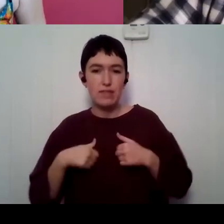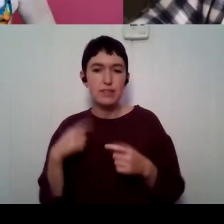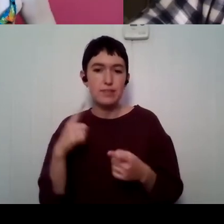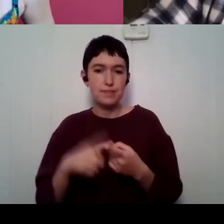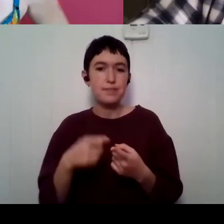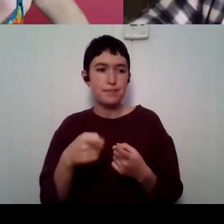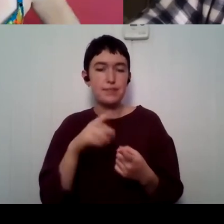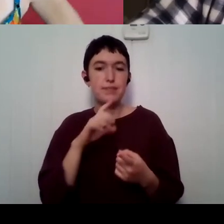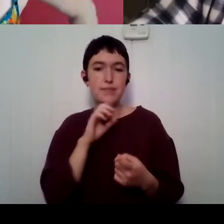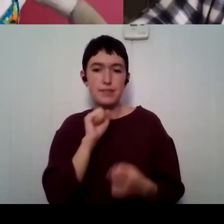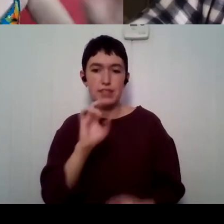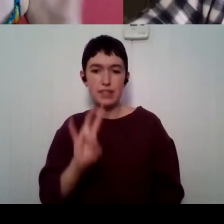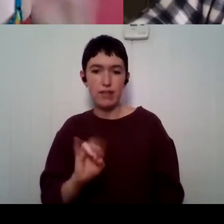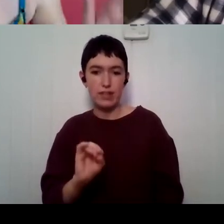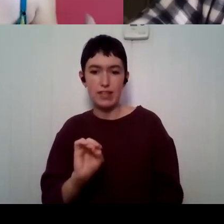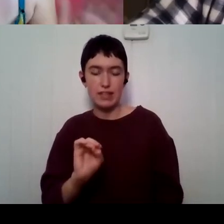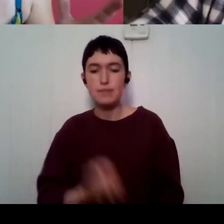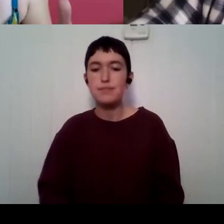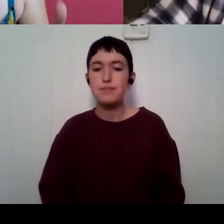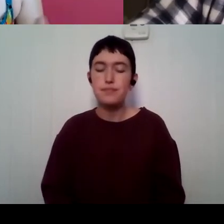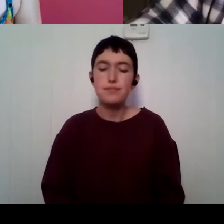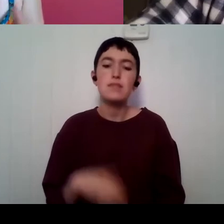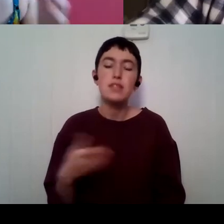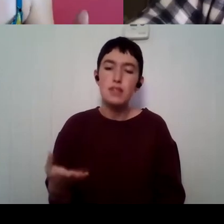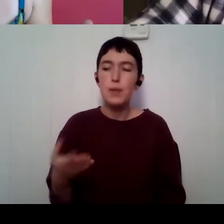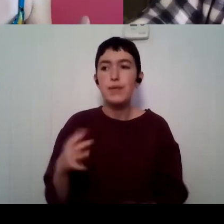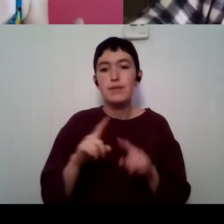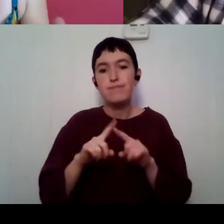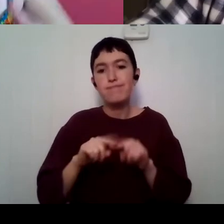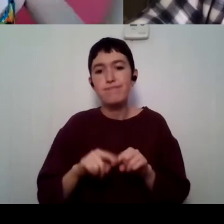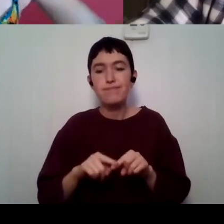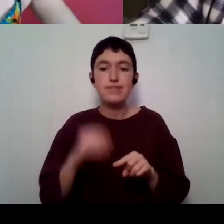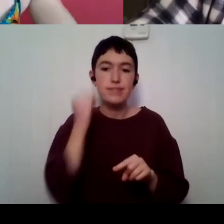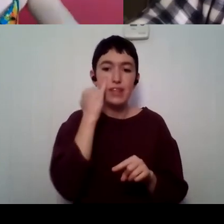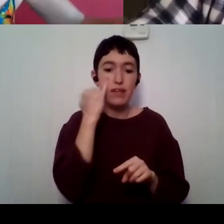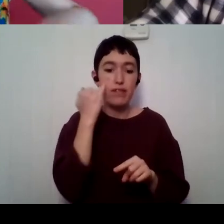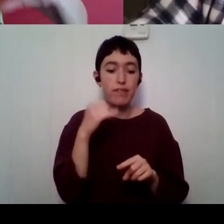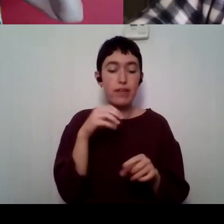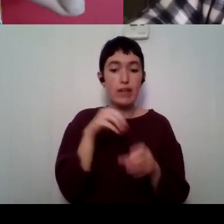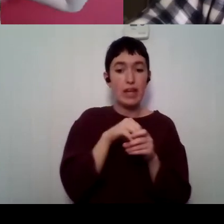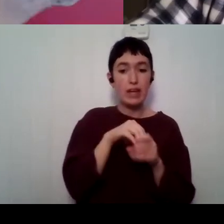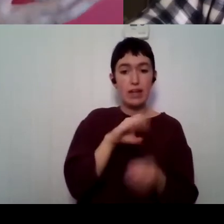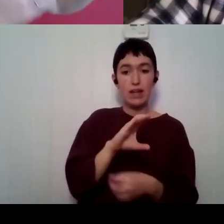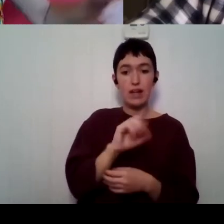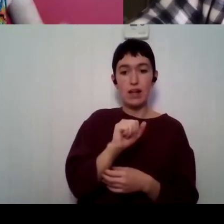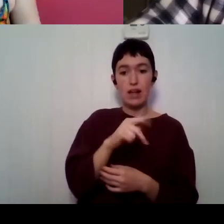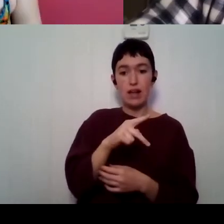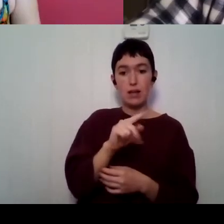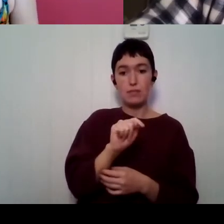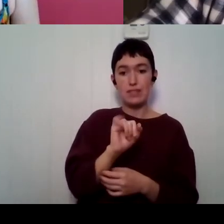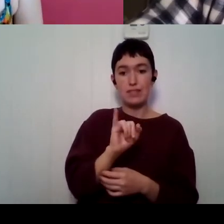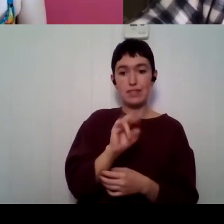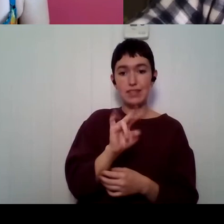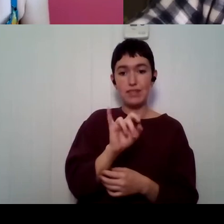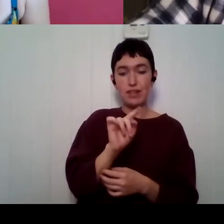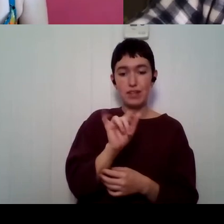again, wild versus captive, you're going to have very different lifespans because of just the things that can happen in the wild, you know, whether